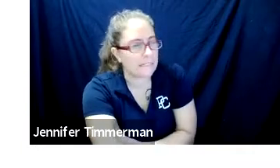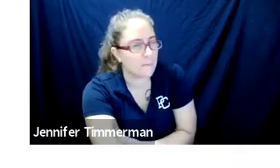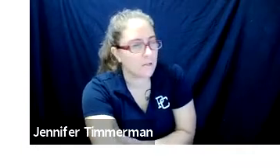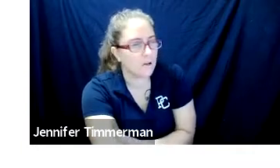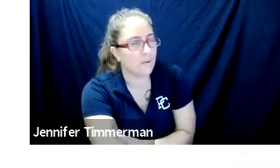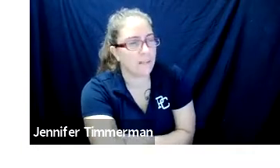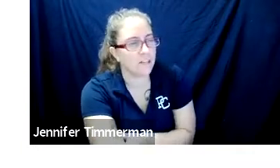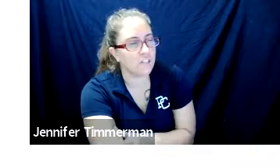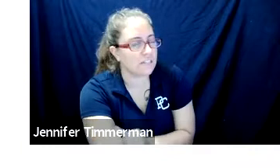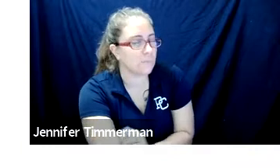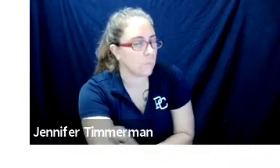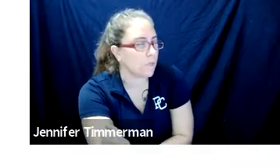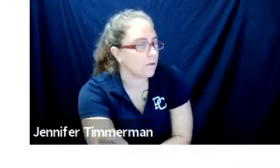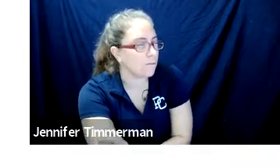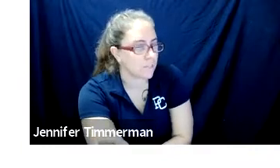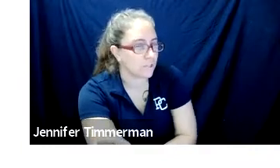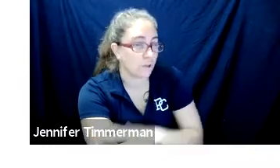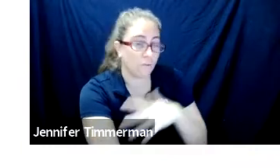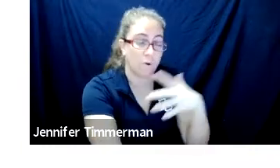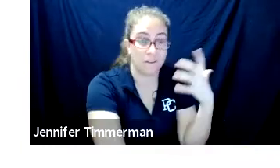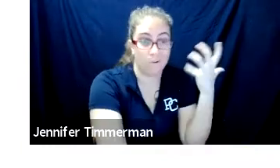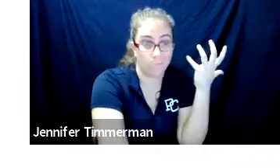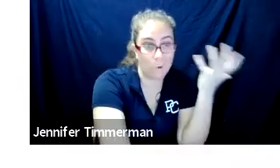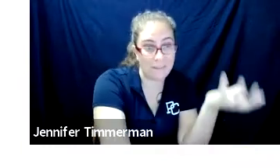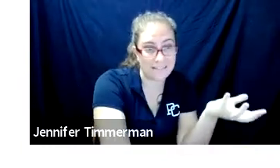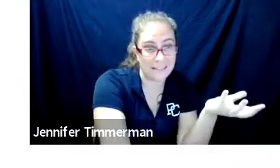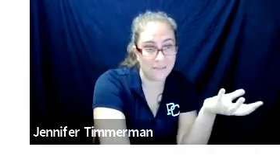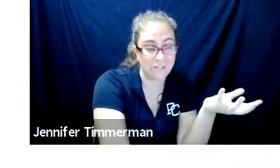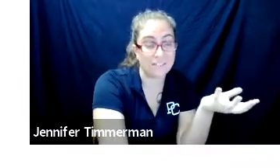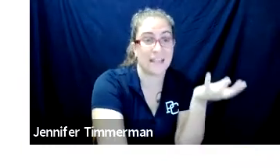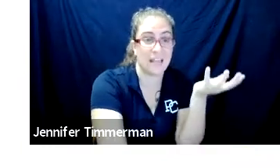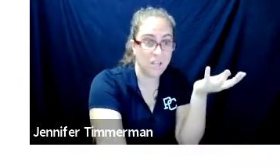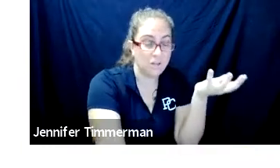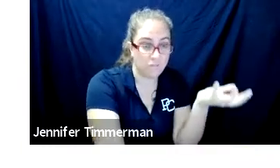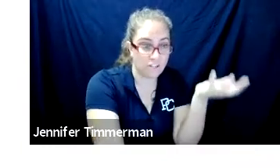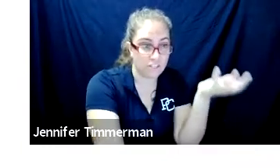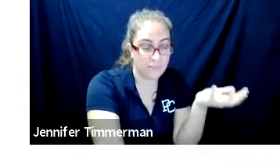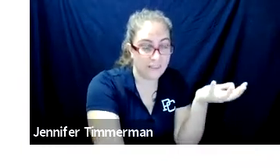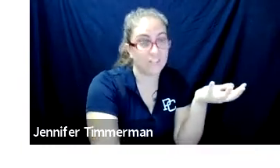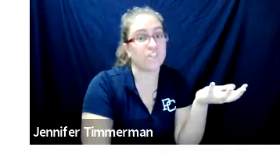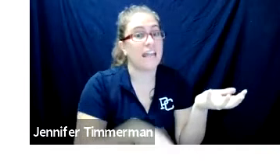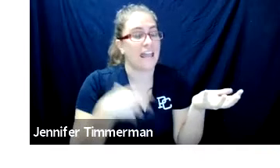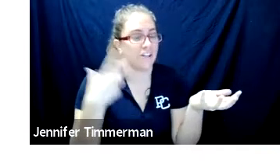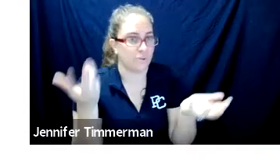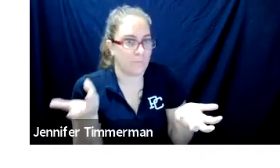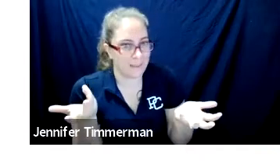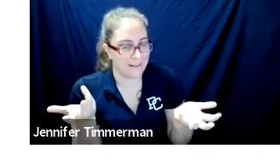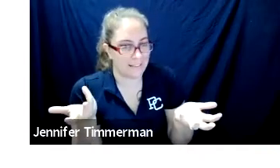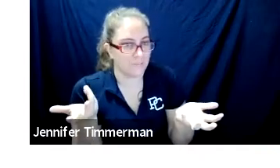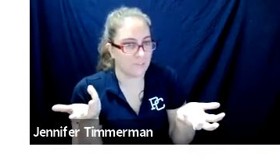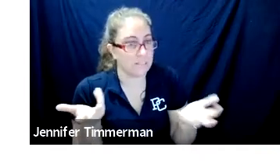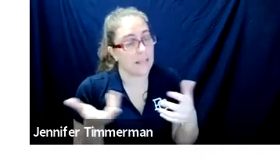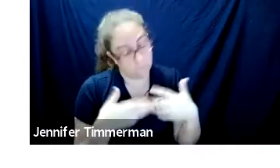pretty similar, although English is this weird mixture of what we call Romance languages like French and Spanish and